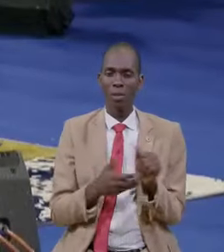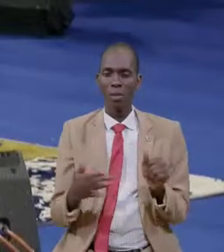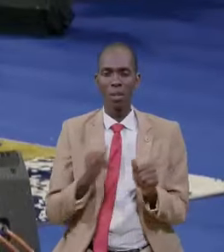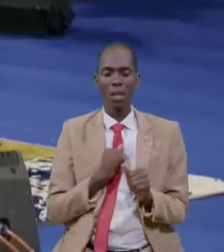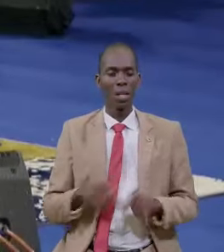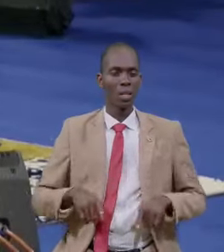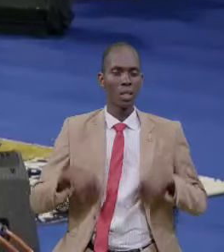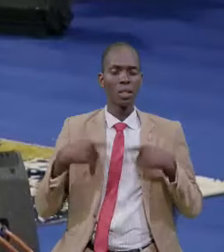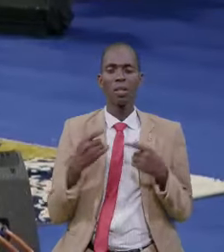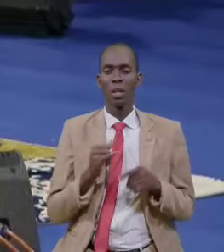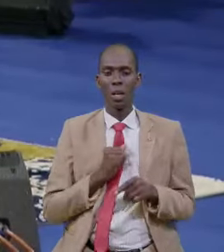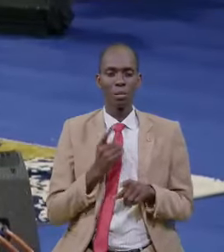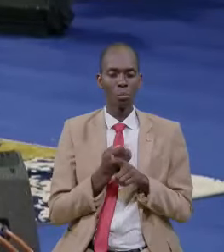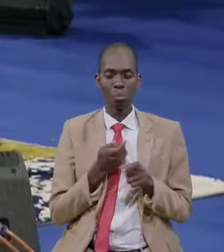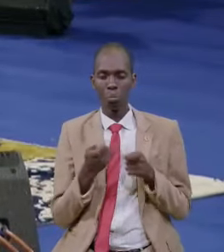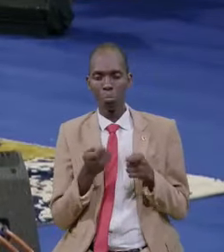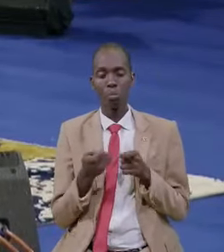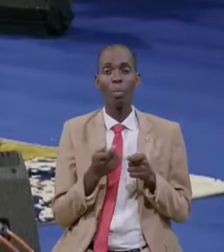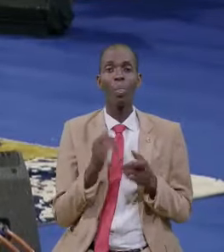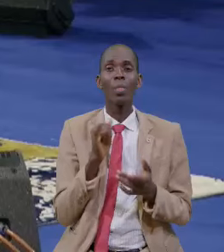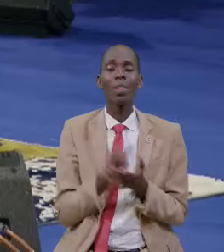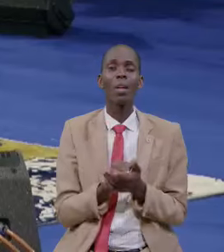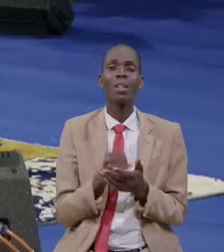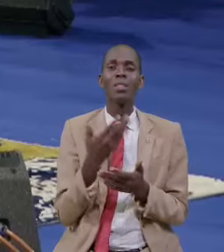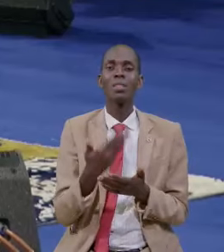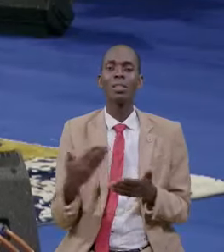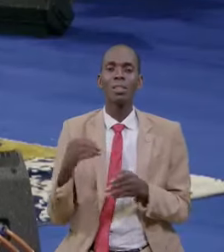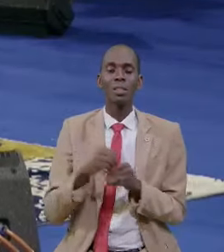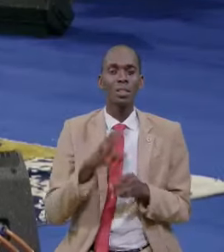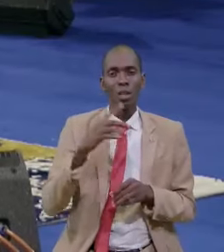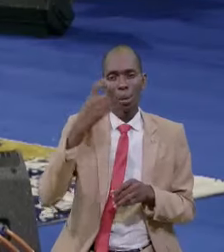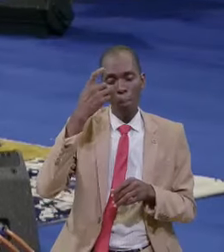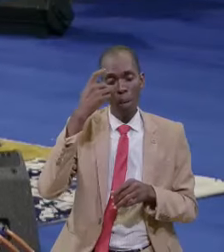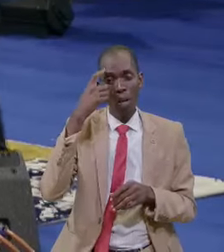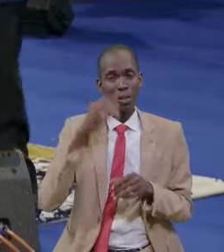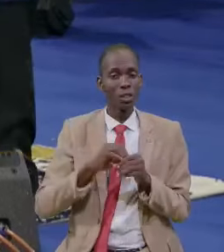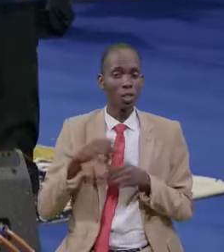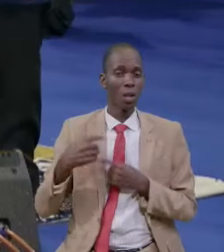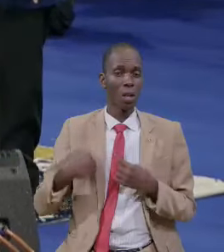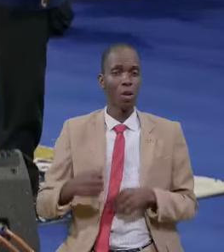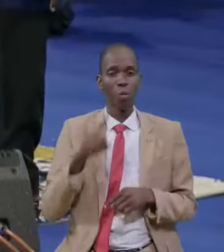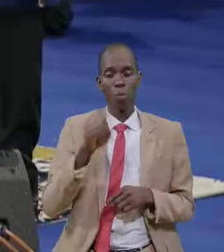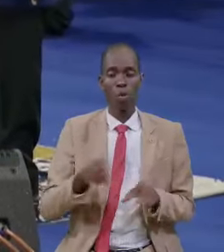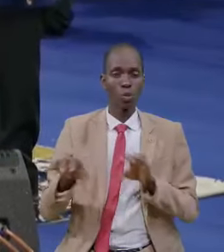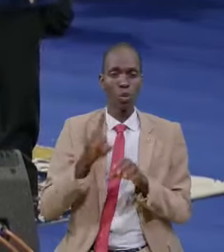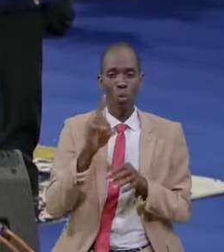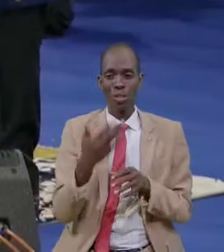mouth. That dictionary in your mind, in your heart. That's one thing you do tonight. You